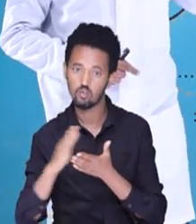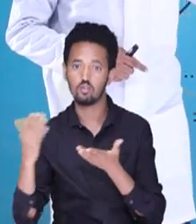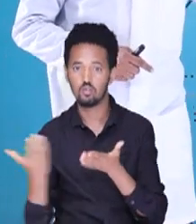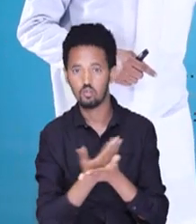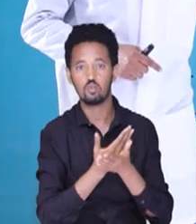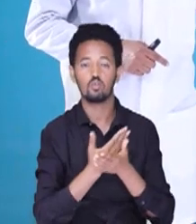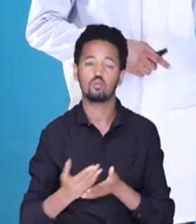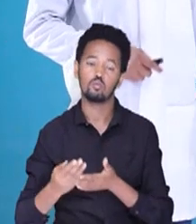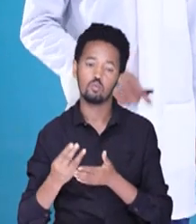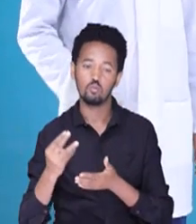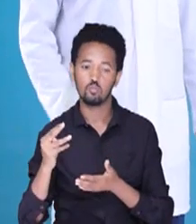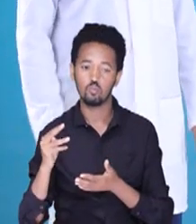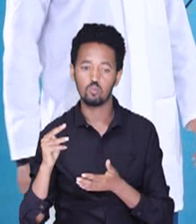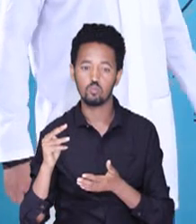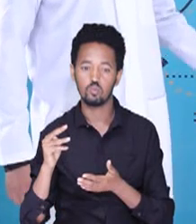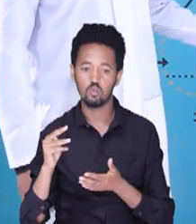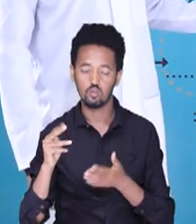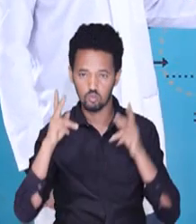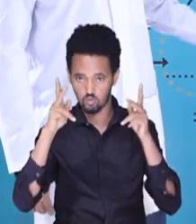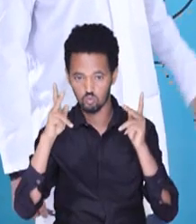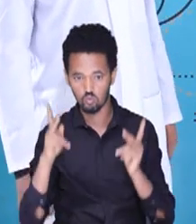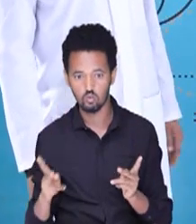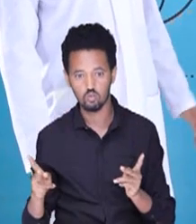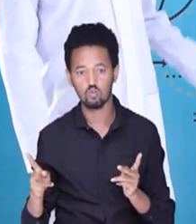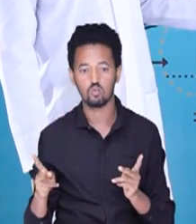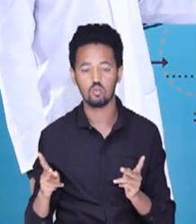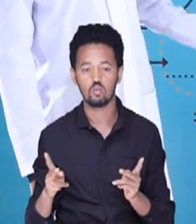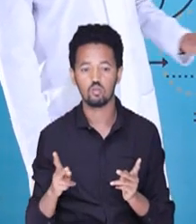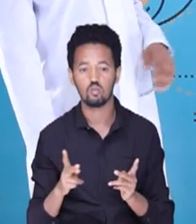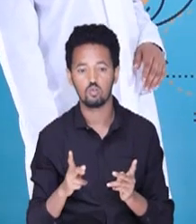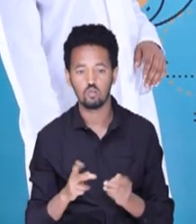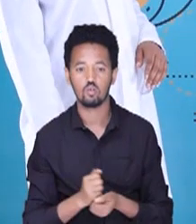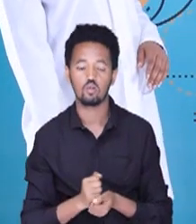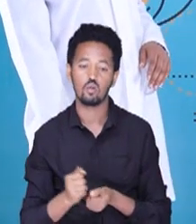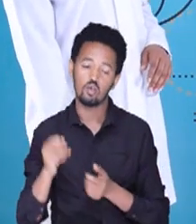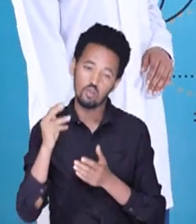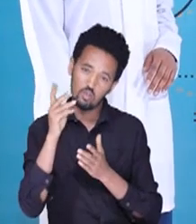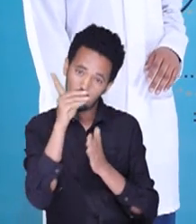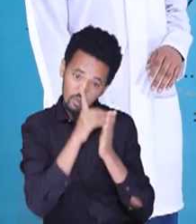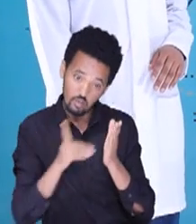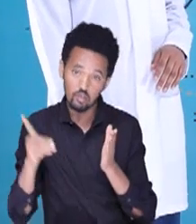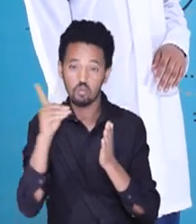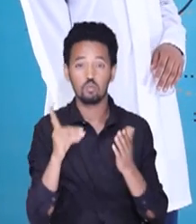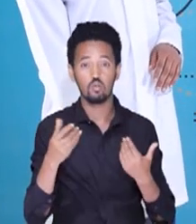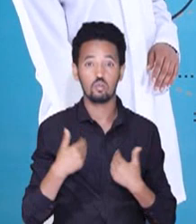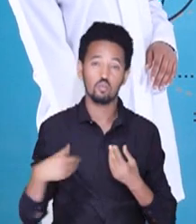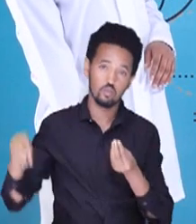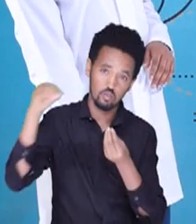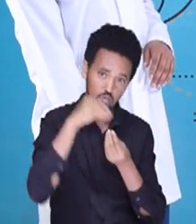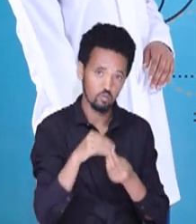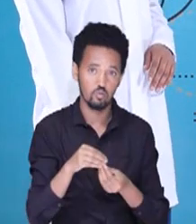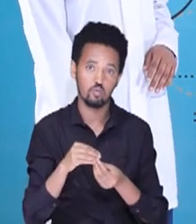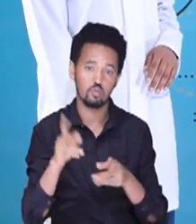New Model Army defeated Scots and royalists. On December 1848, the army excluded all